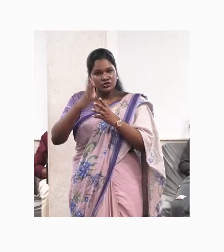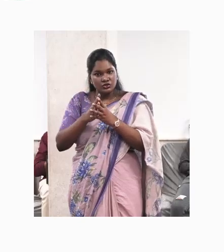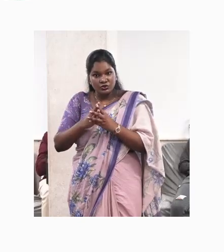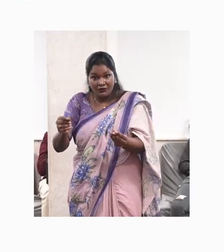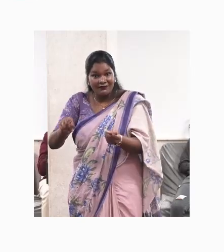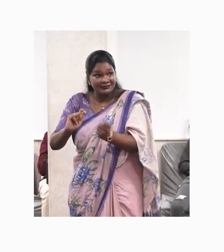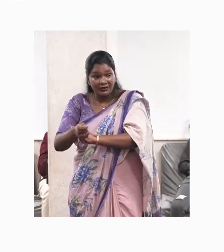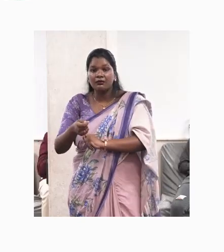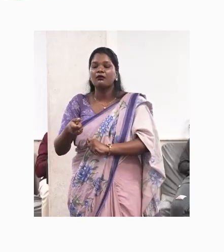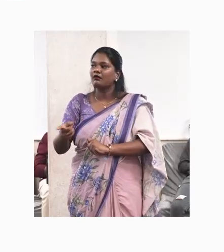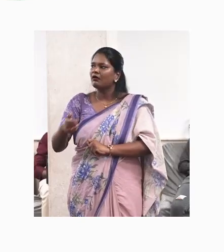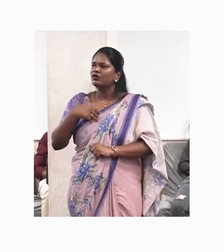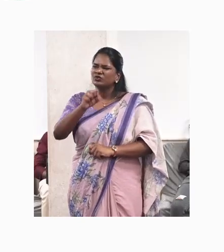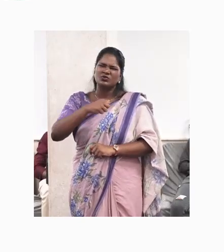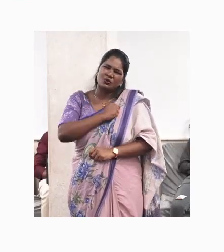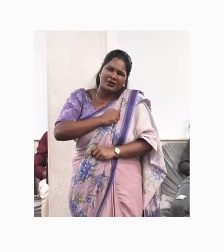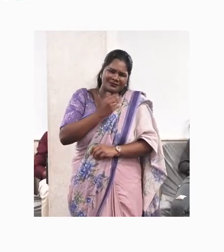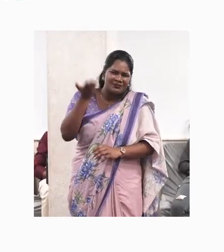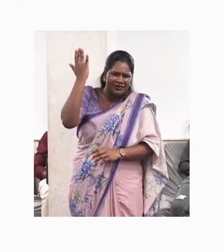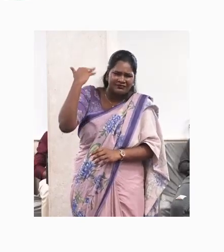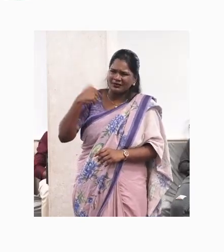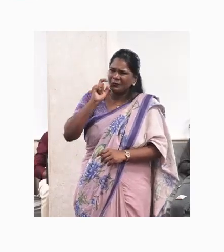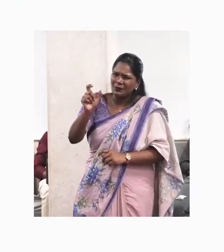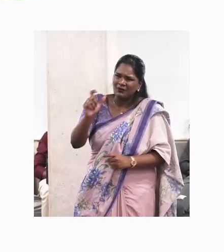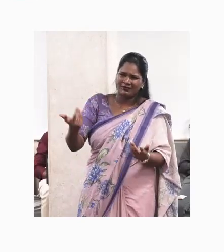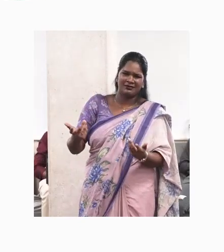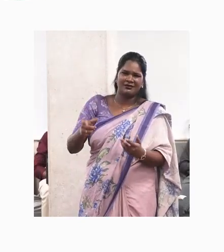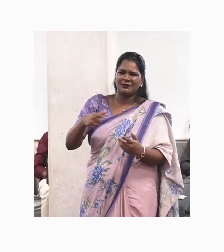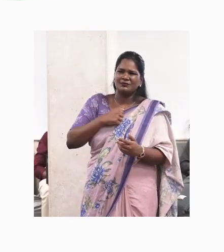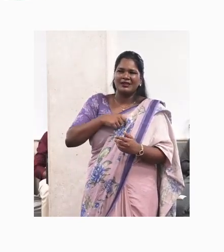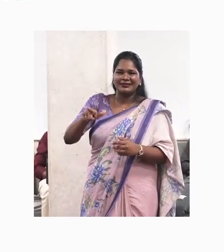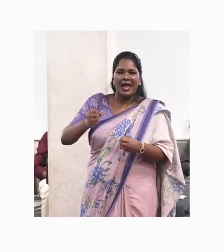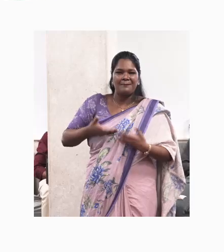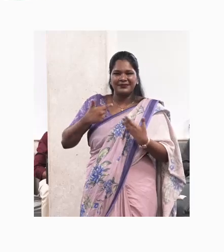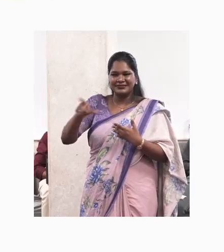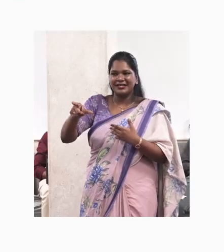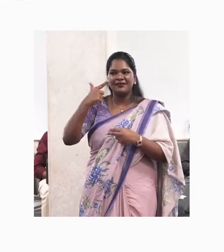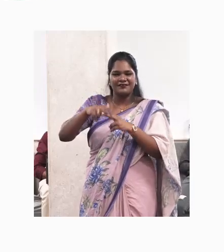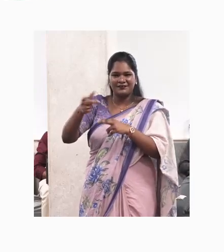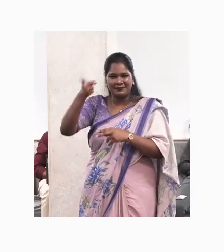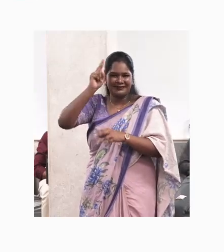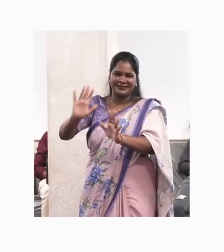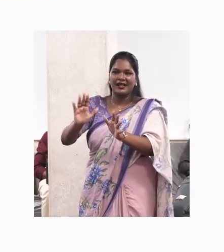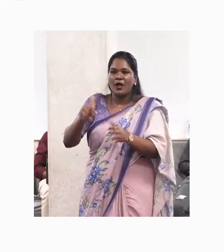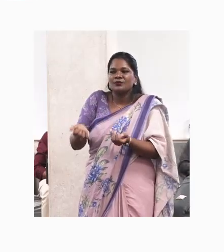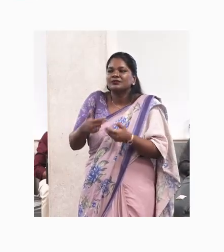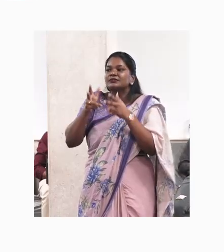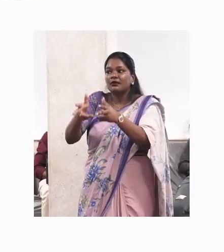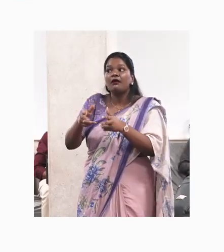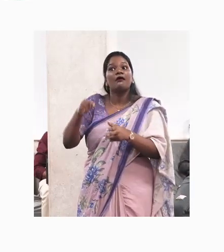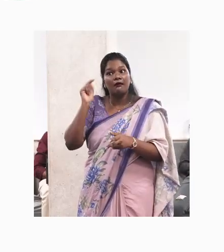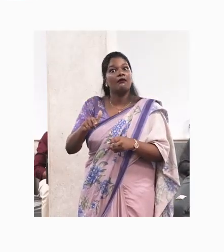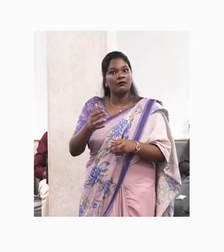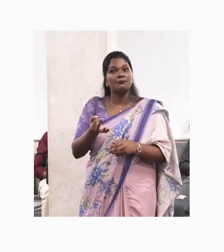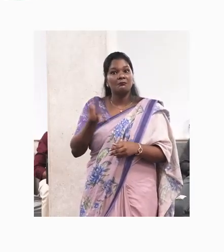later, they say like, I'm sorry for whatever, or I'm glad you took that thing and I'm now telling you. So it's